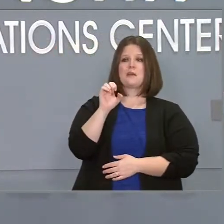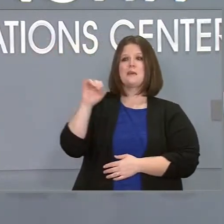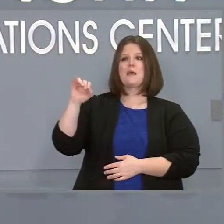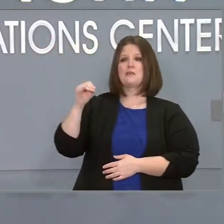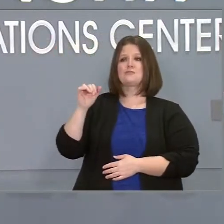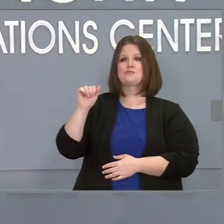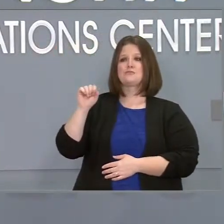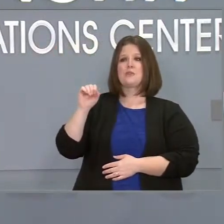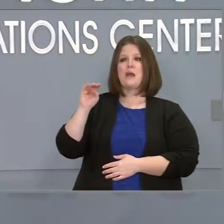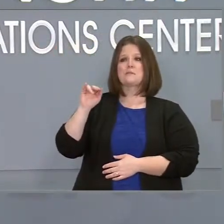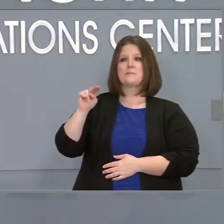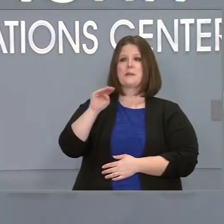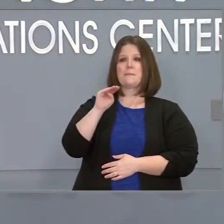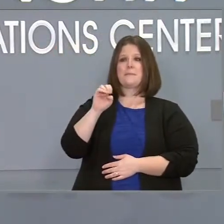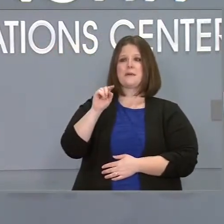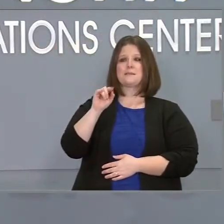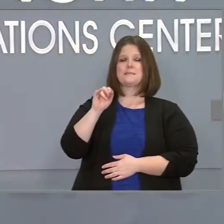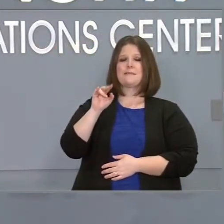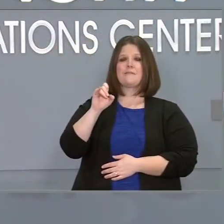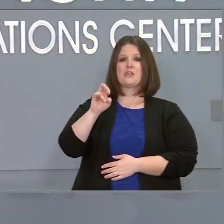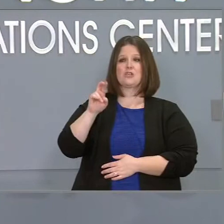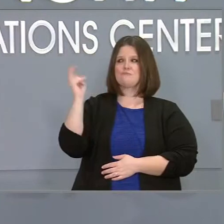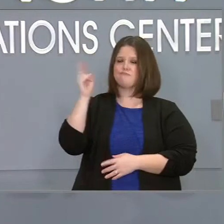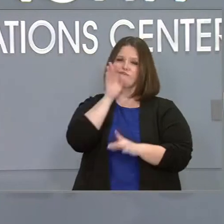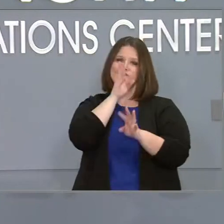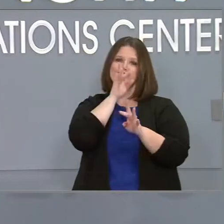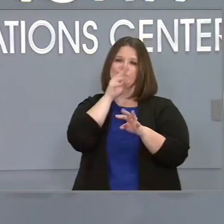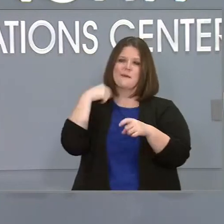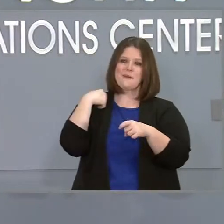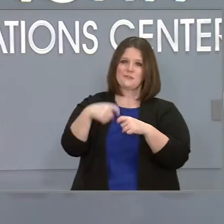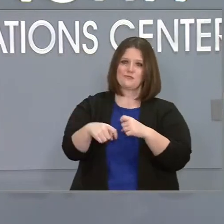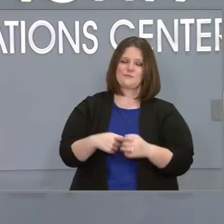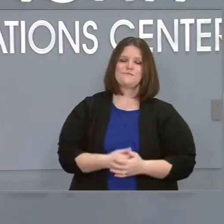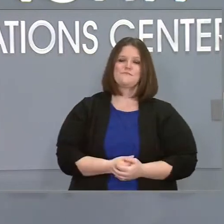Spanish language interpreters. So now we have a few